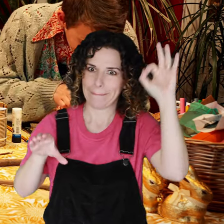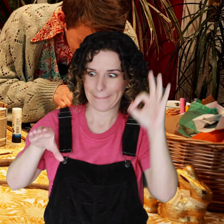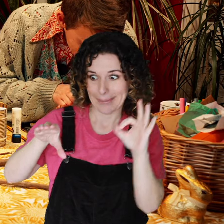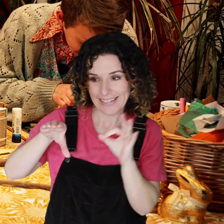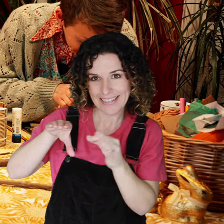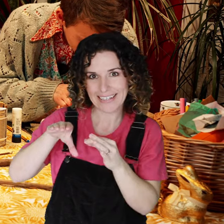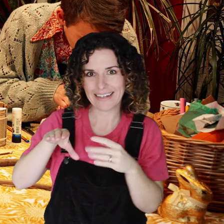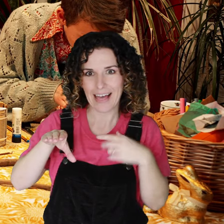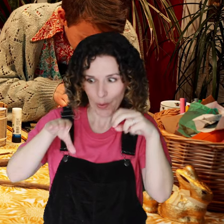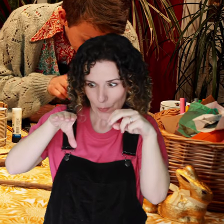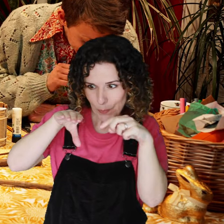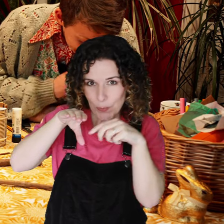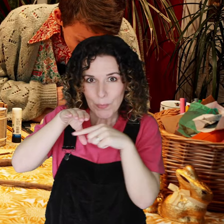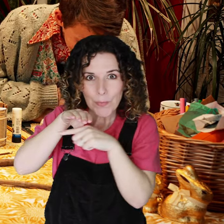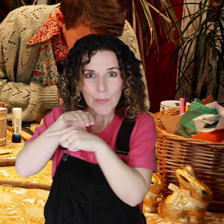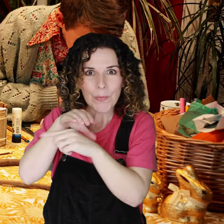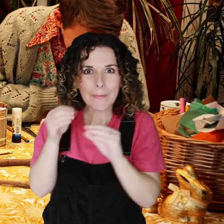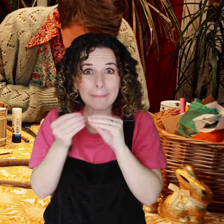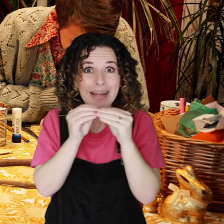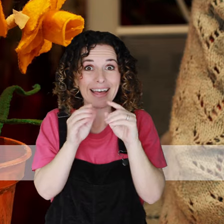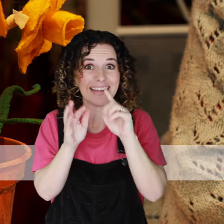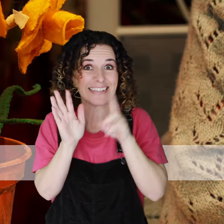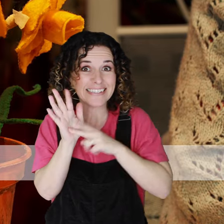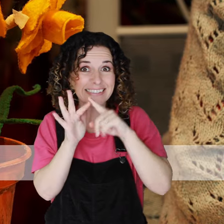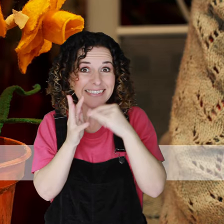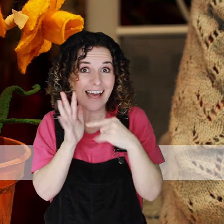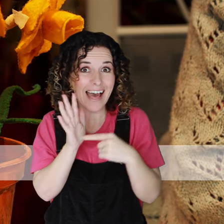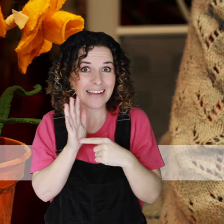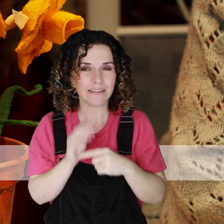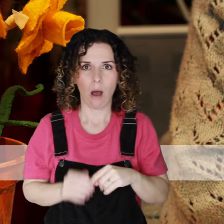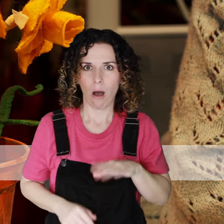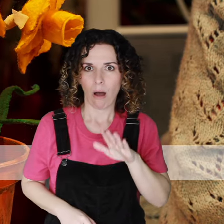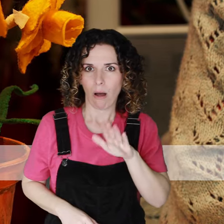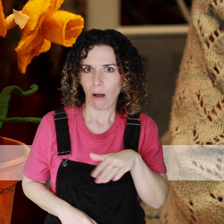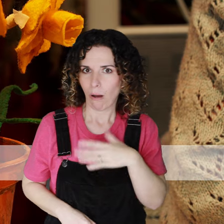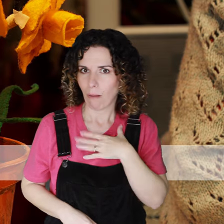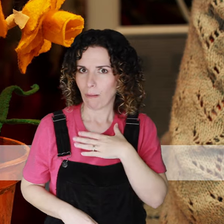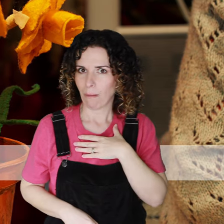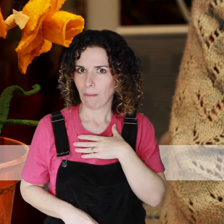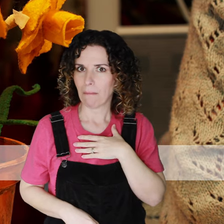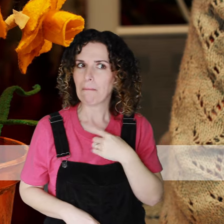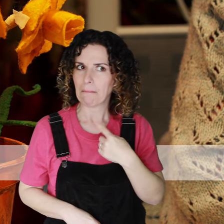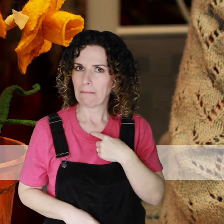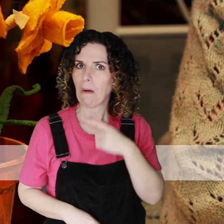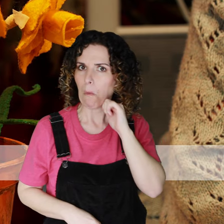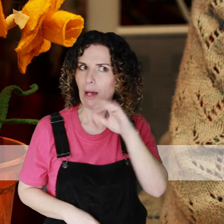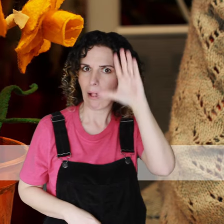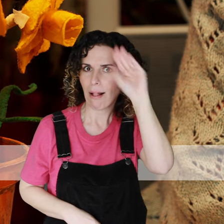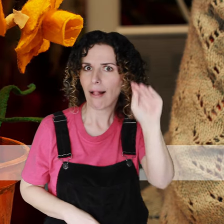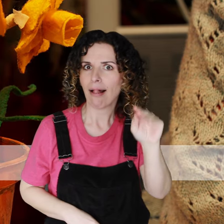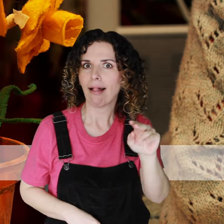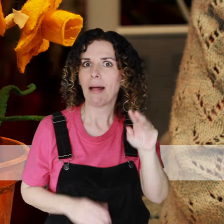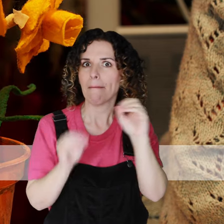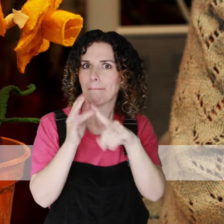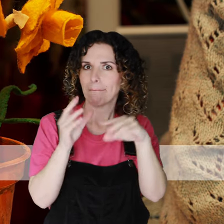climbing in there, making little holes, little nests. Ooh. I shall tell Bob and Hannah how to